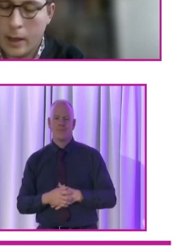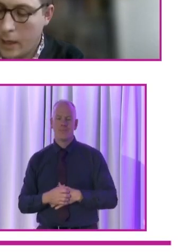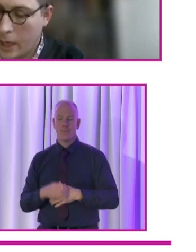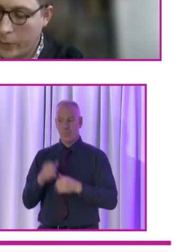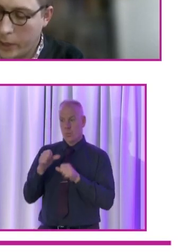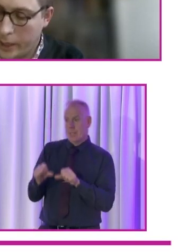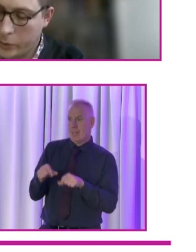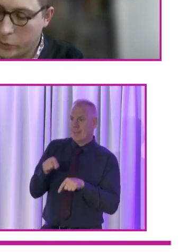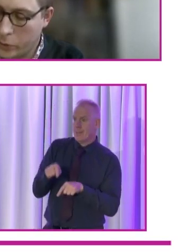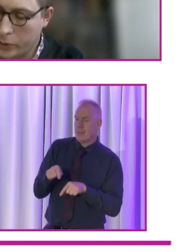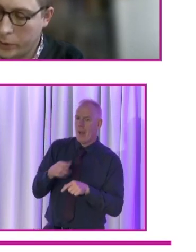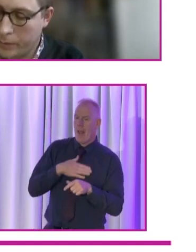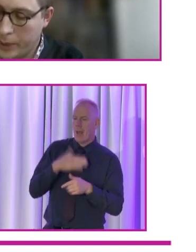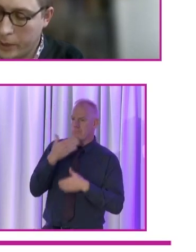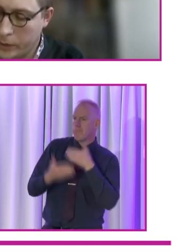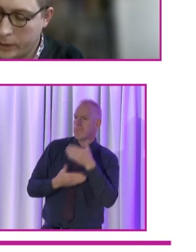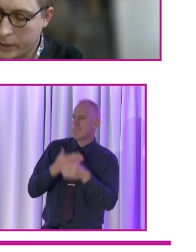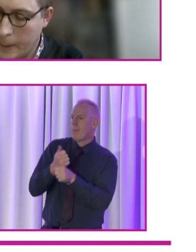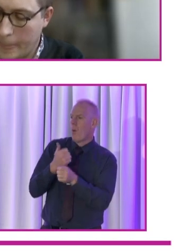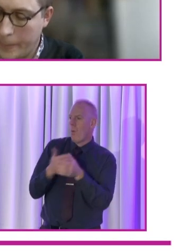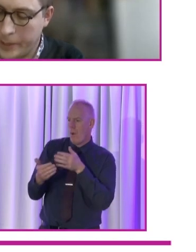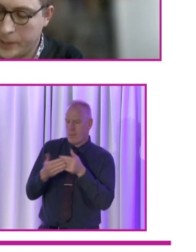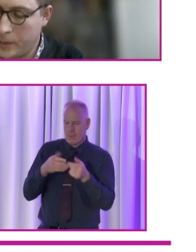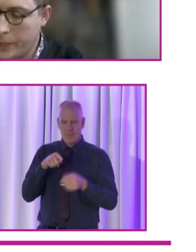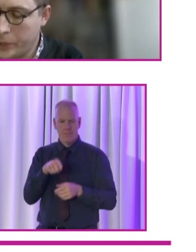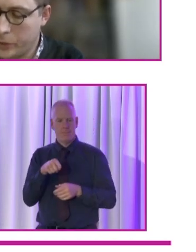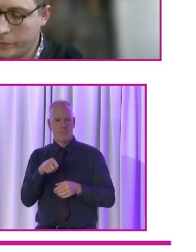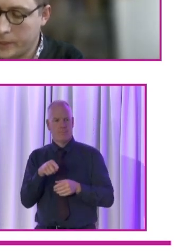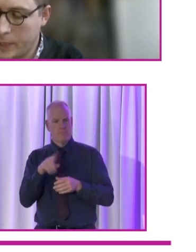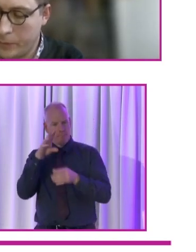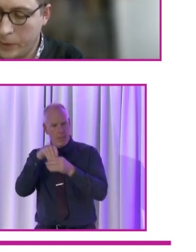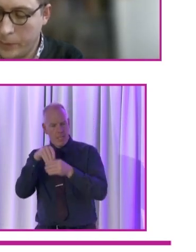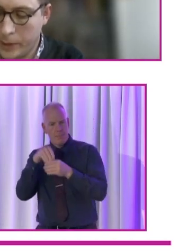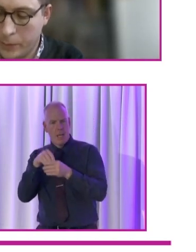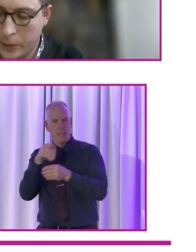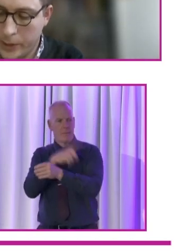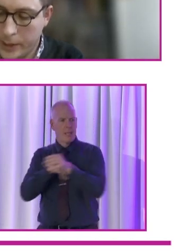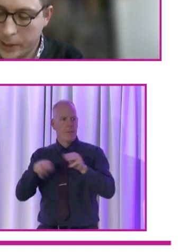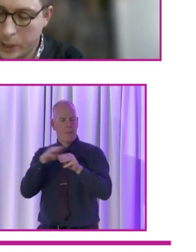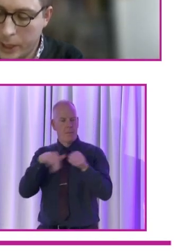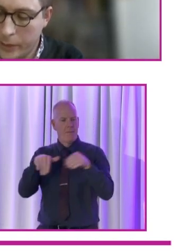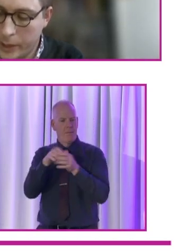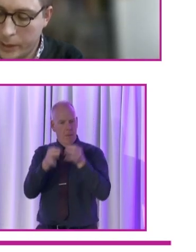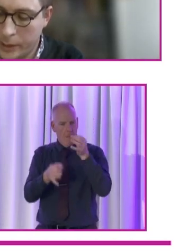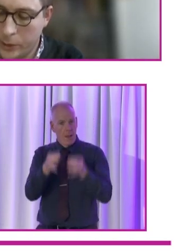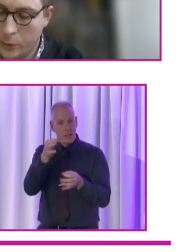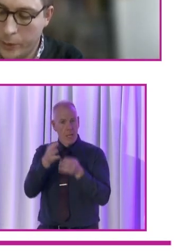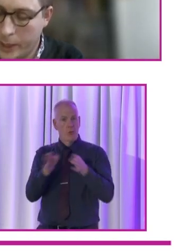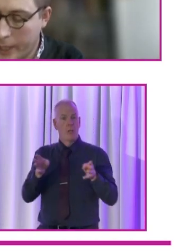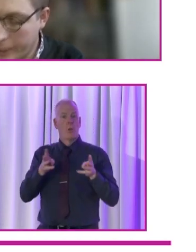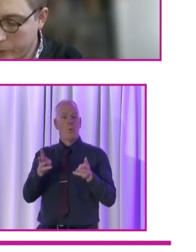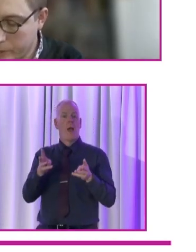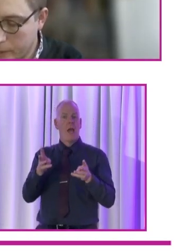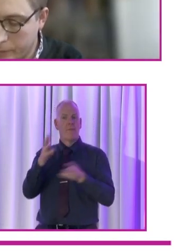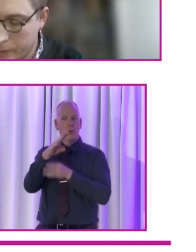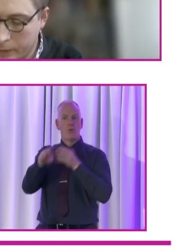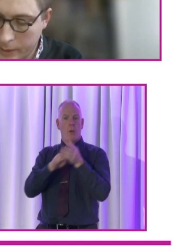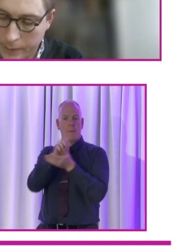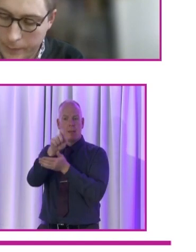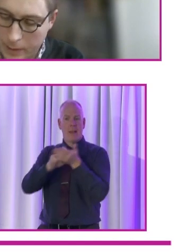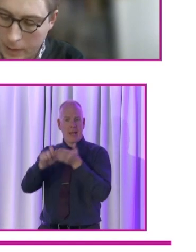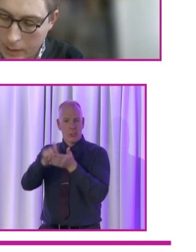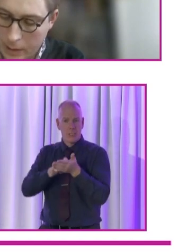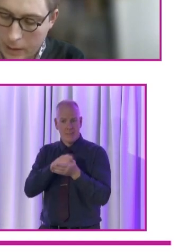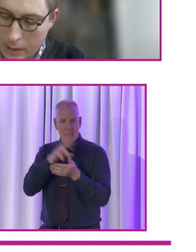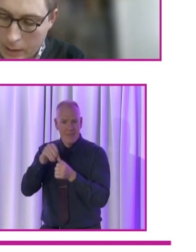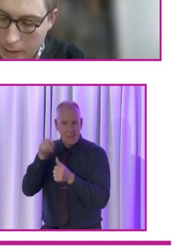today, I would like to talk about participation of disabled people in politics in general, in the European elections in